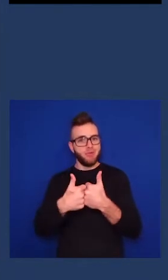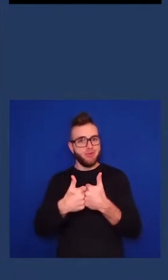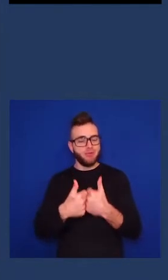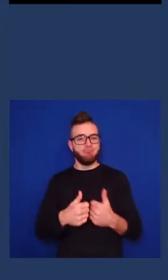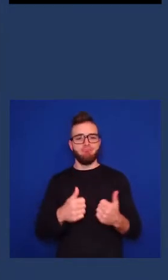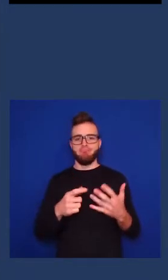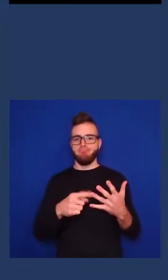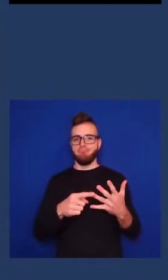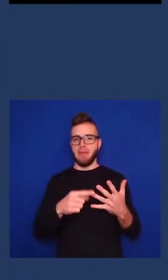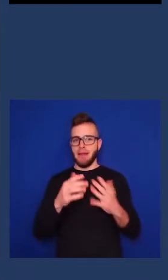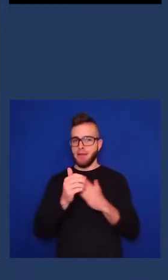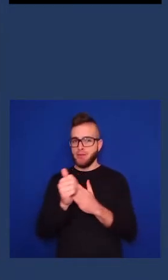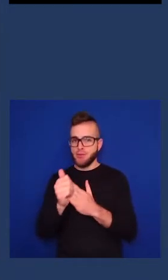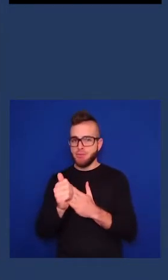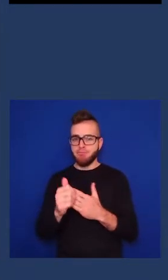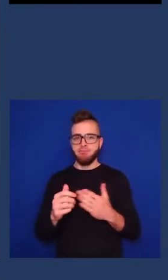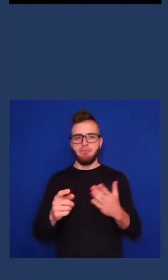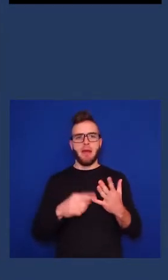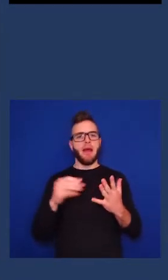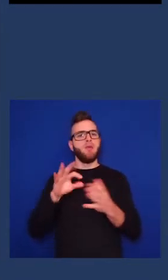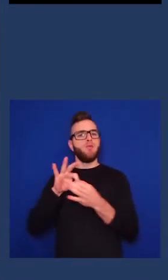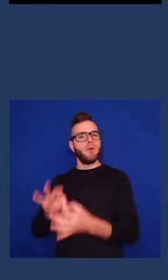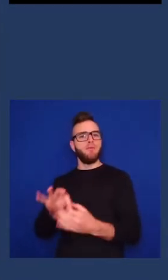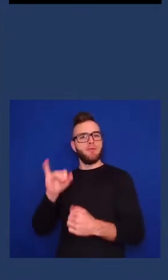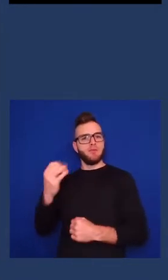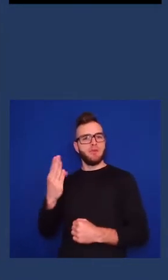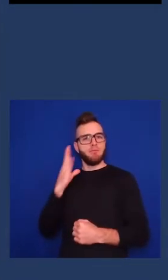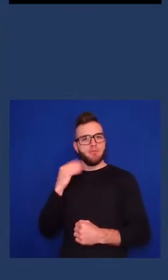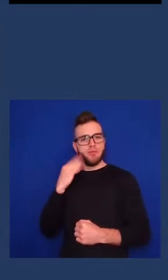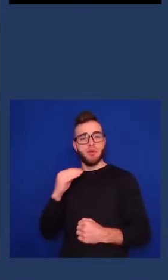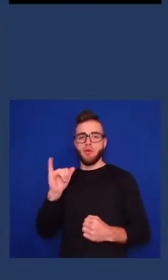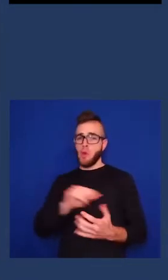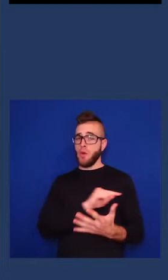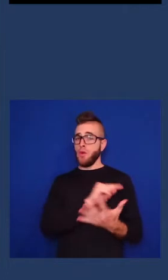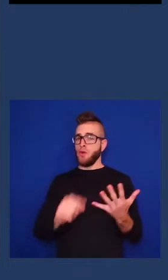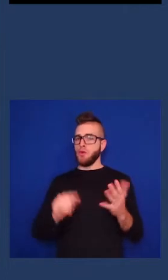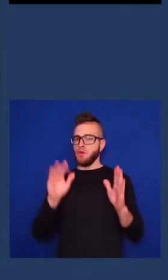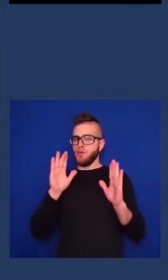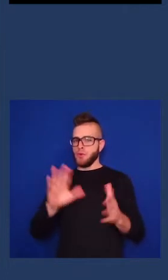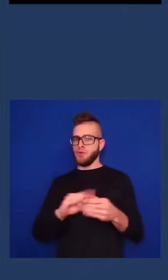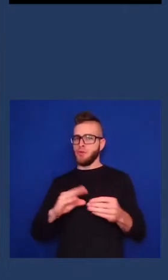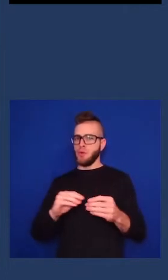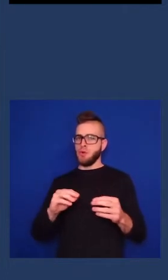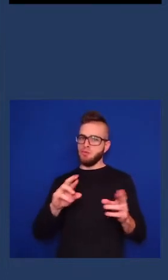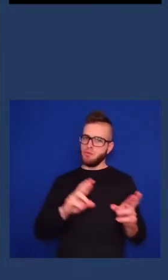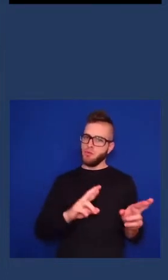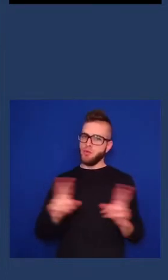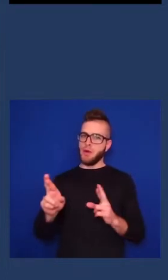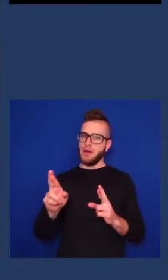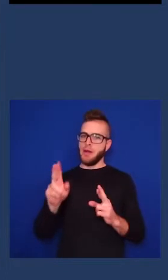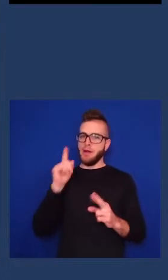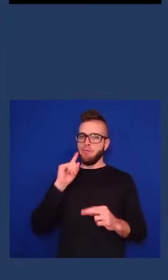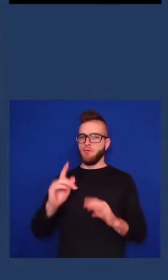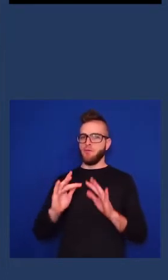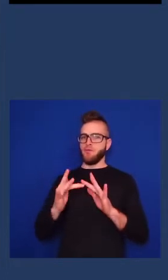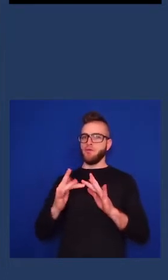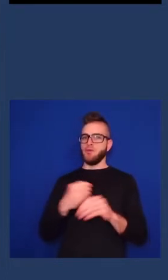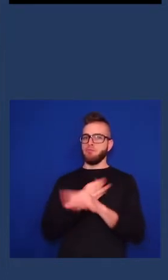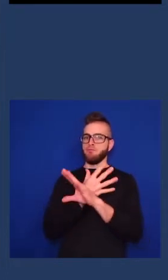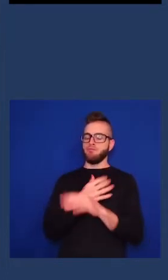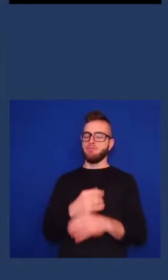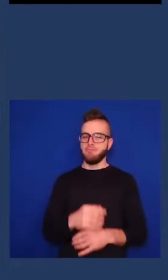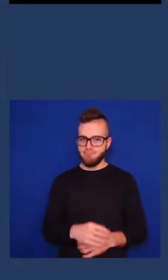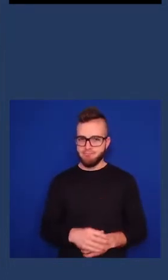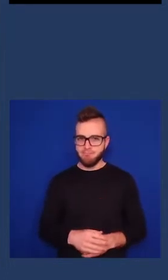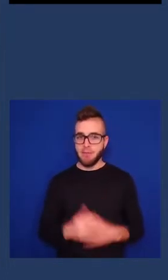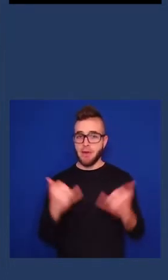job experiences. These are all some tips to have to prepare for a virtual interview when it comes to content. But now we're